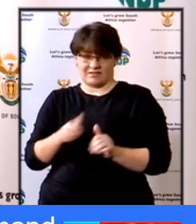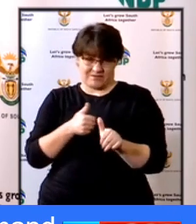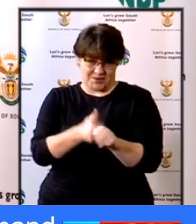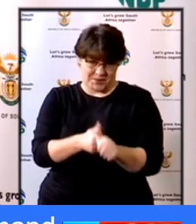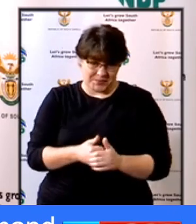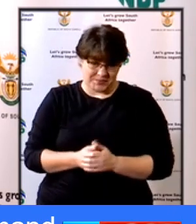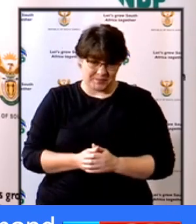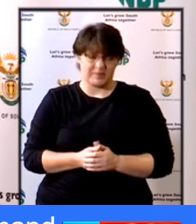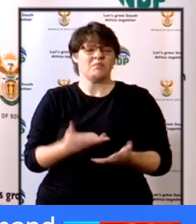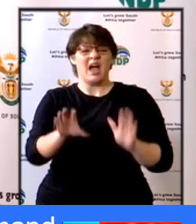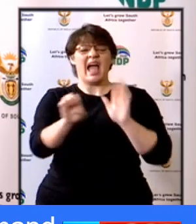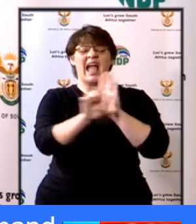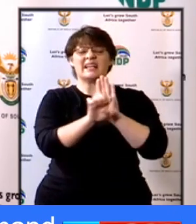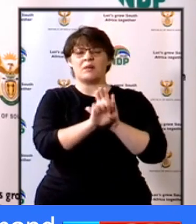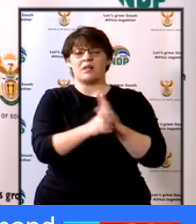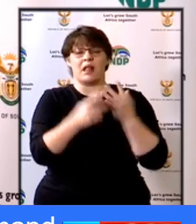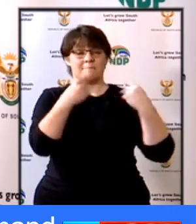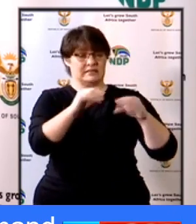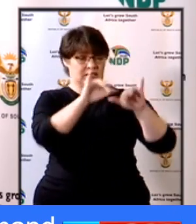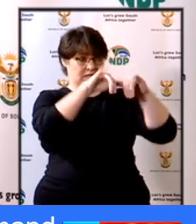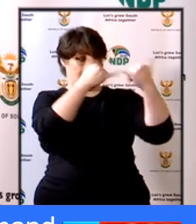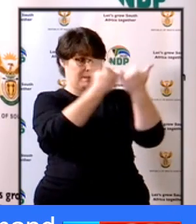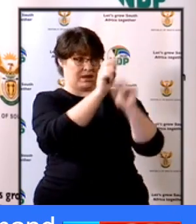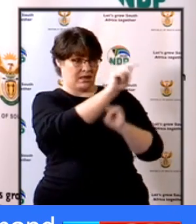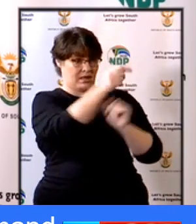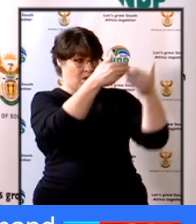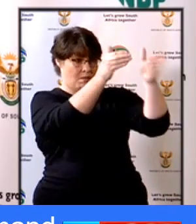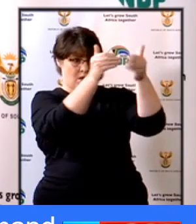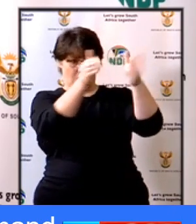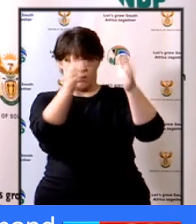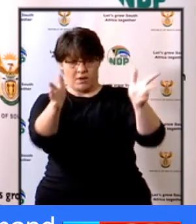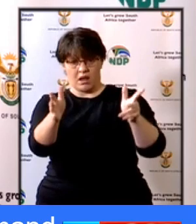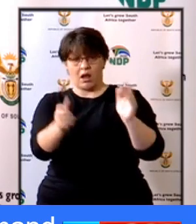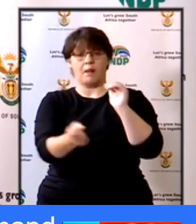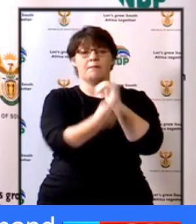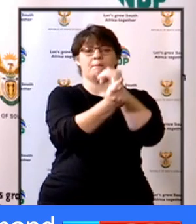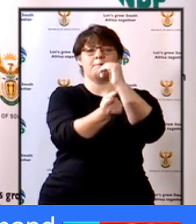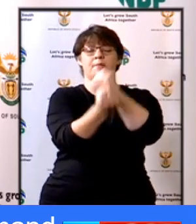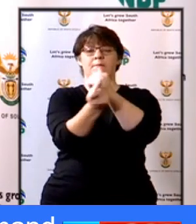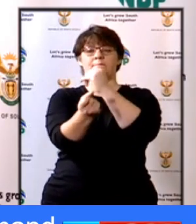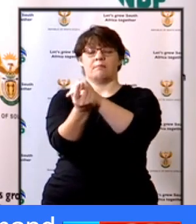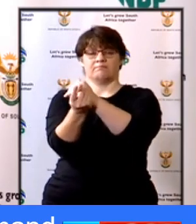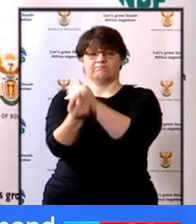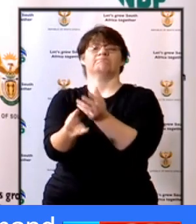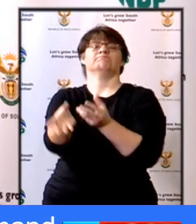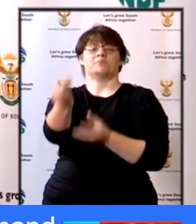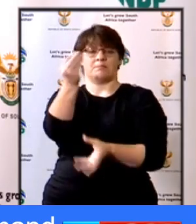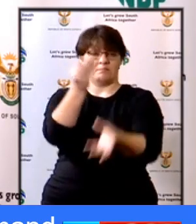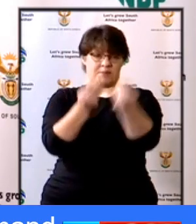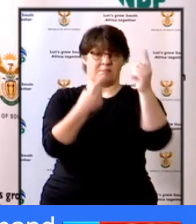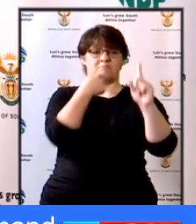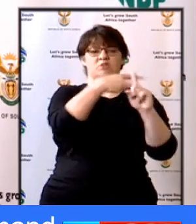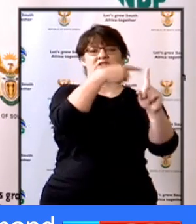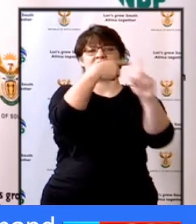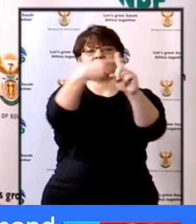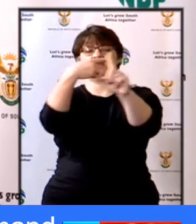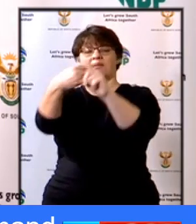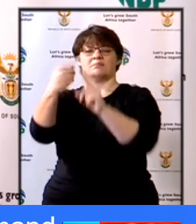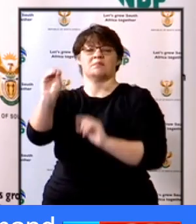at examples at as companies open, more cases are coming to light of people being COVID